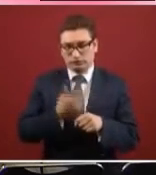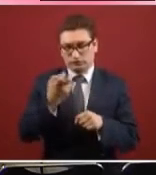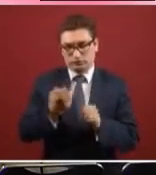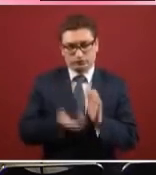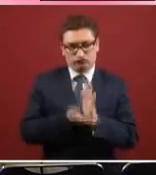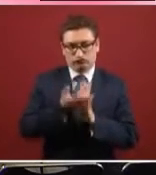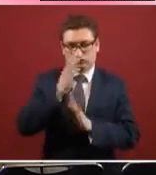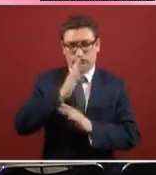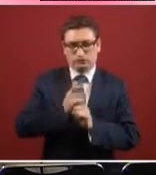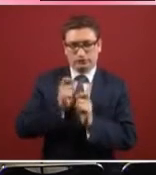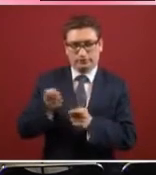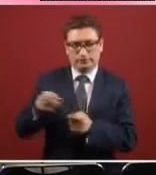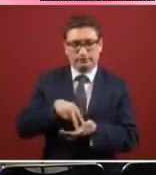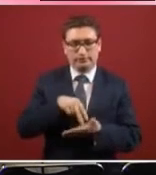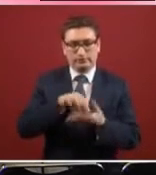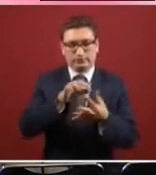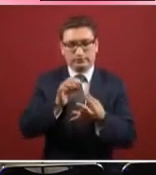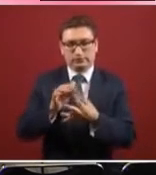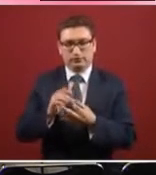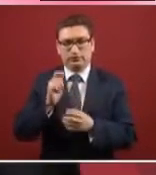Se trata de una carretera de